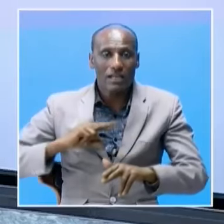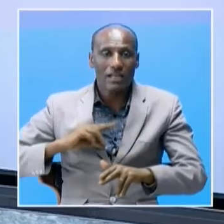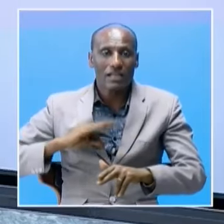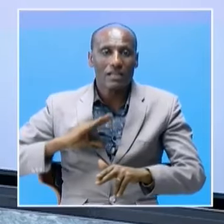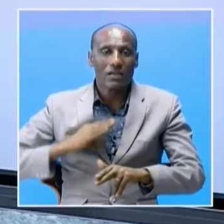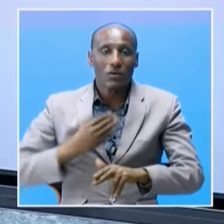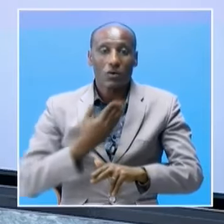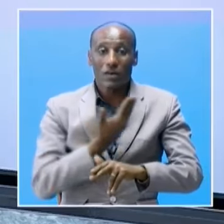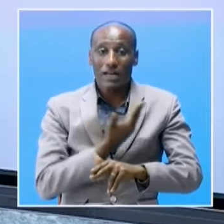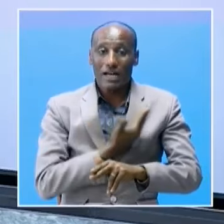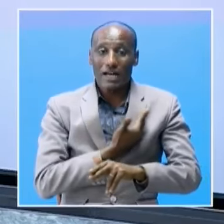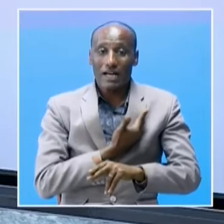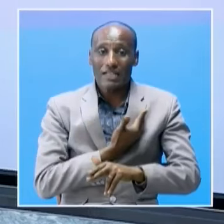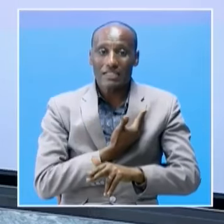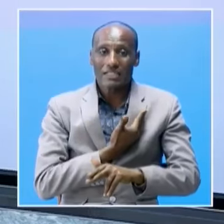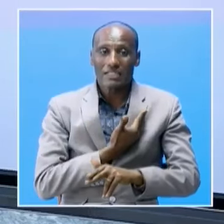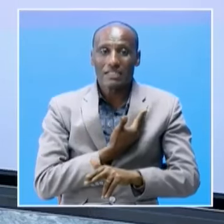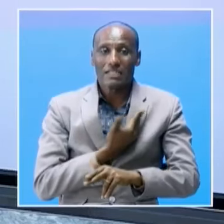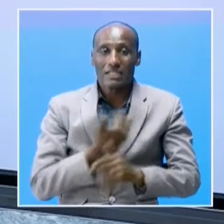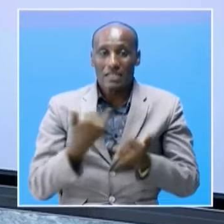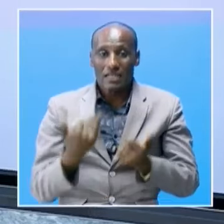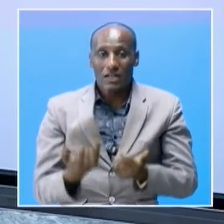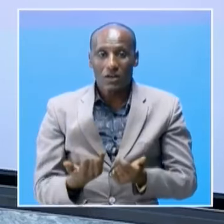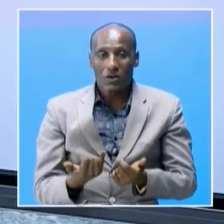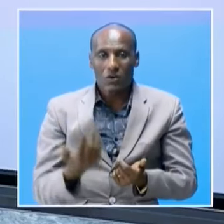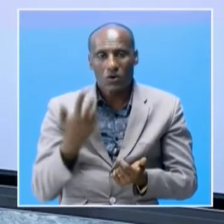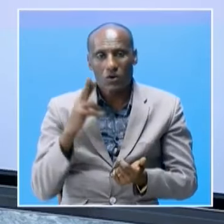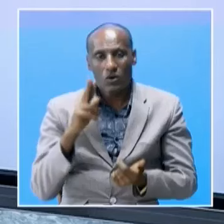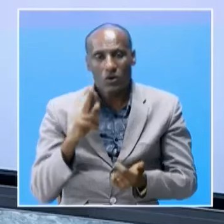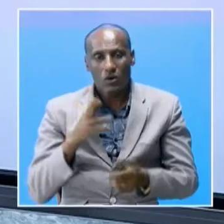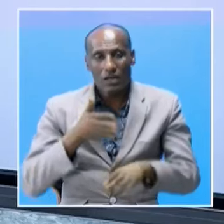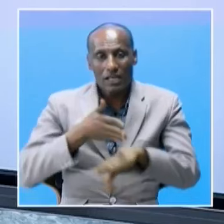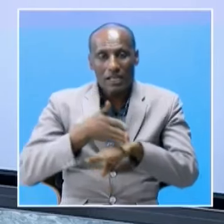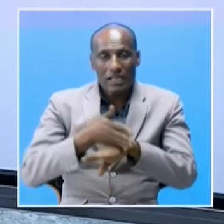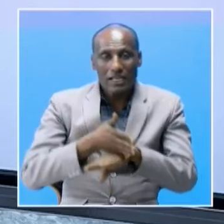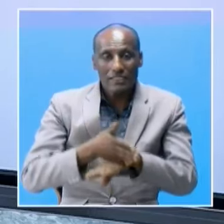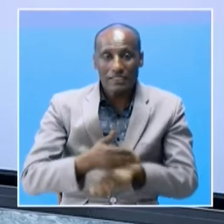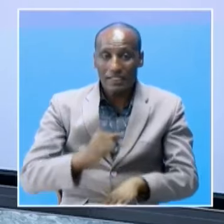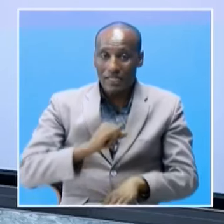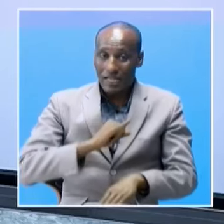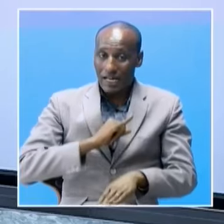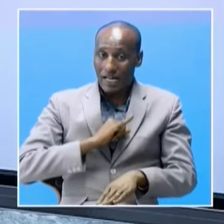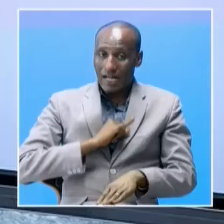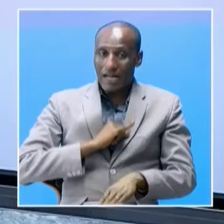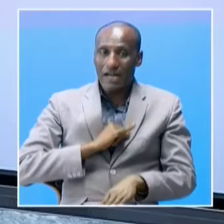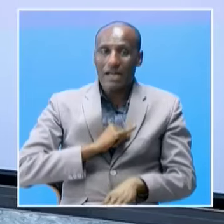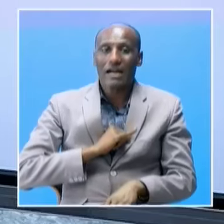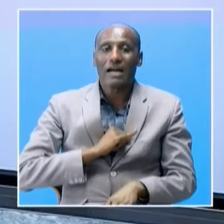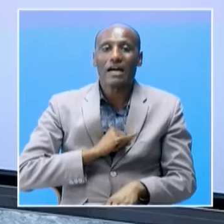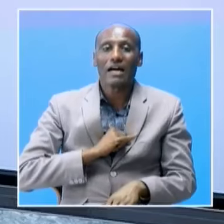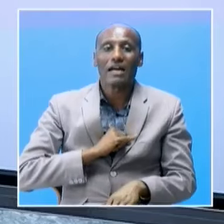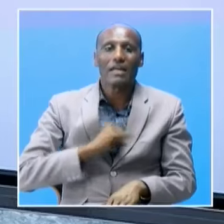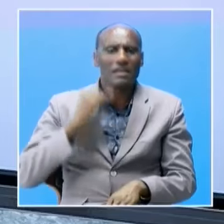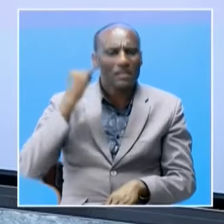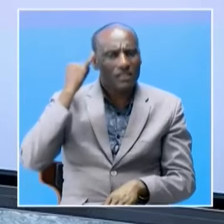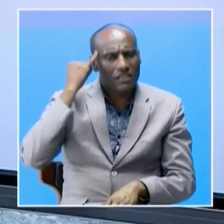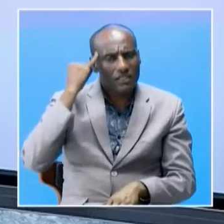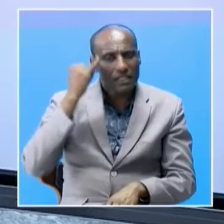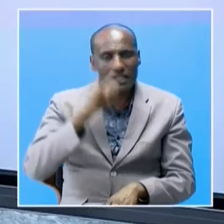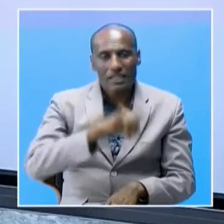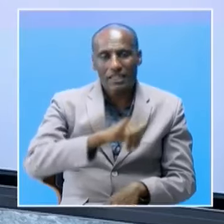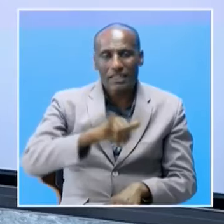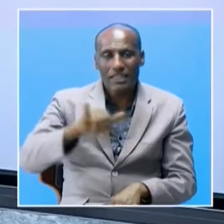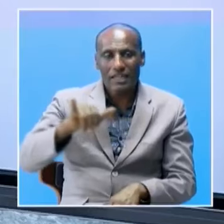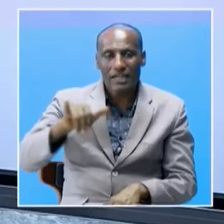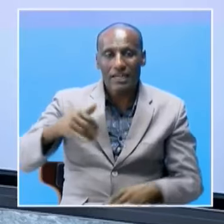have our number. I think they have our number. Yes? The person is not even sure, not about that